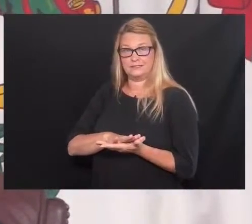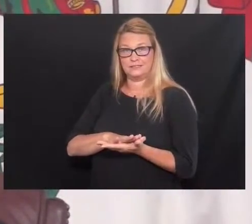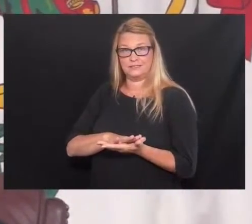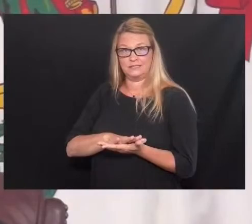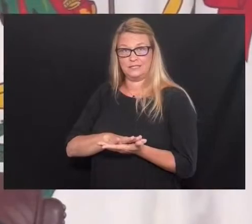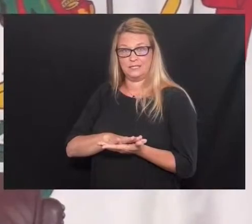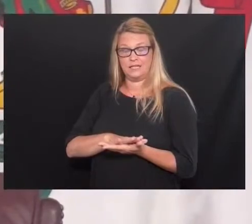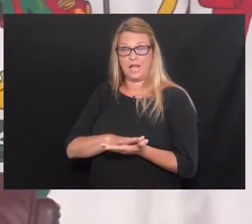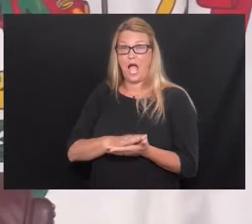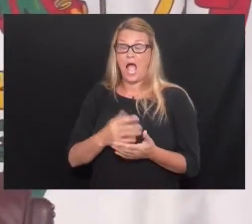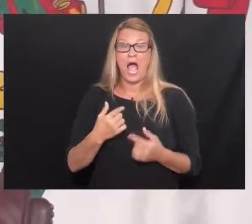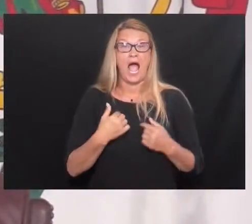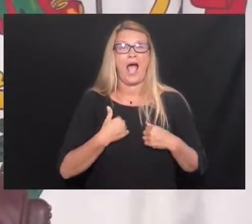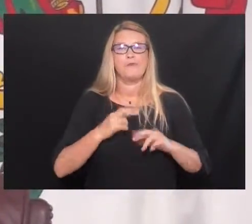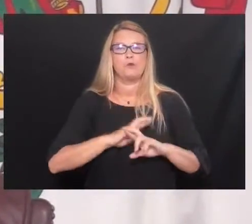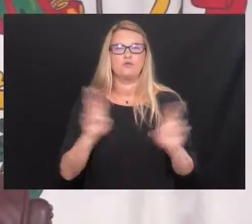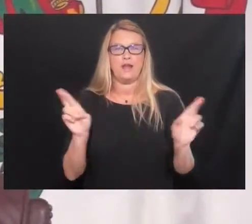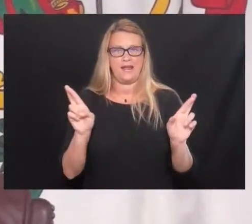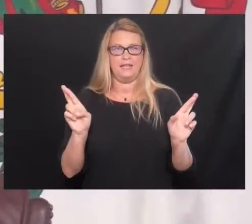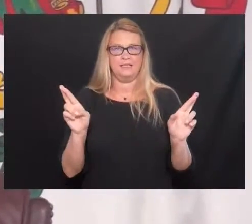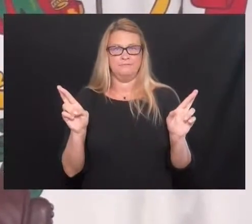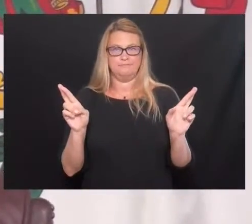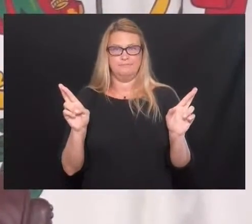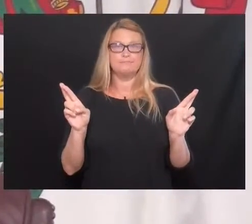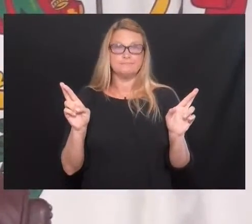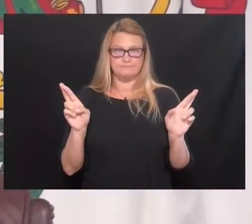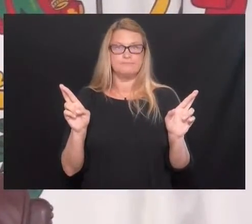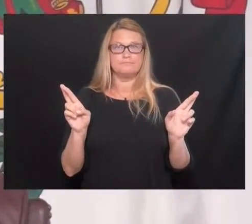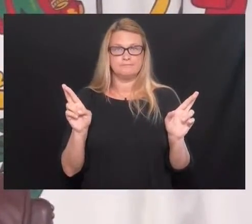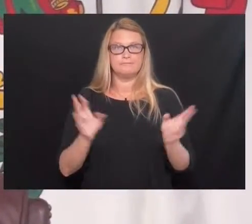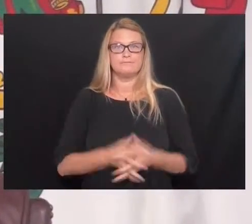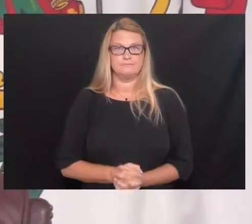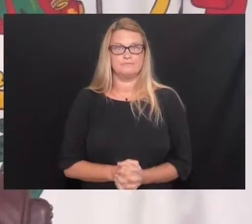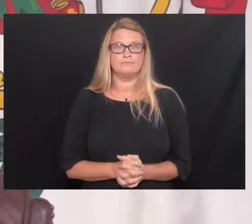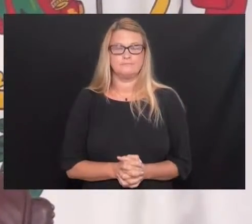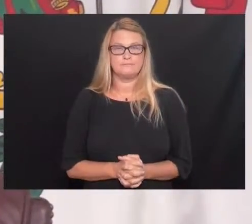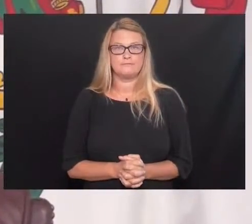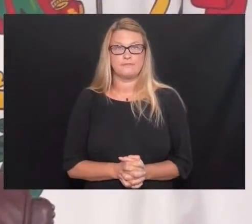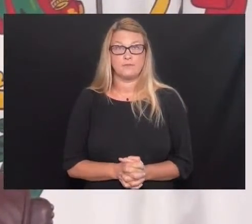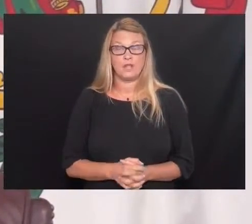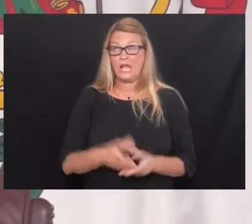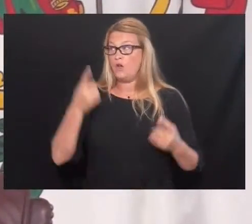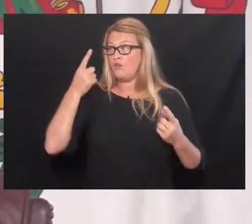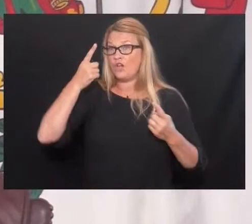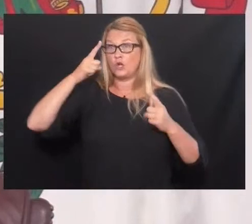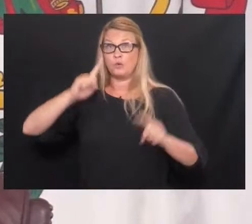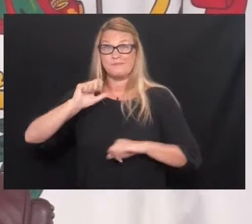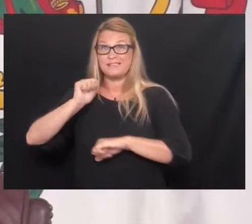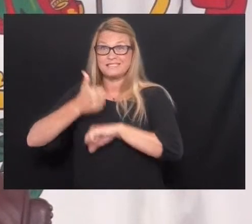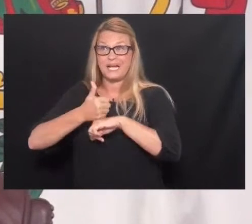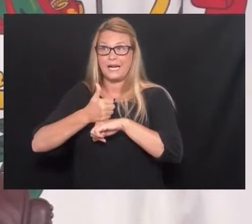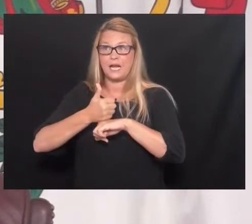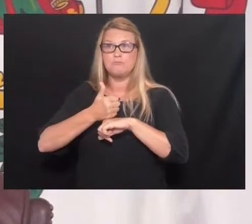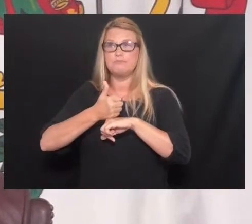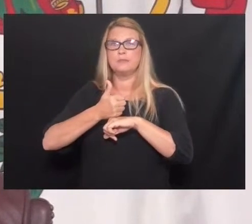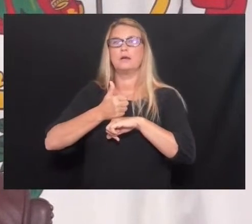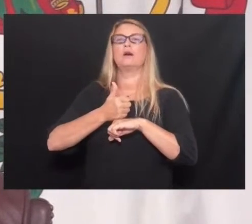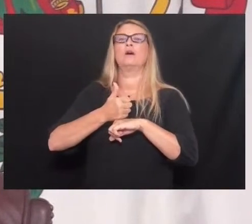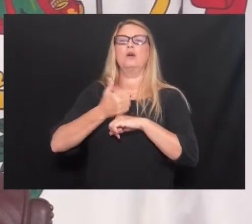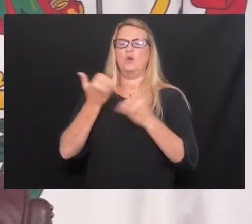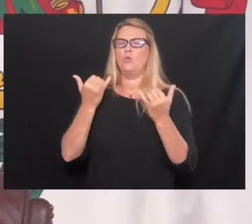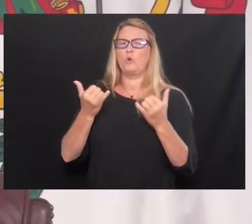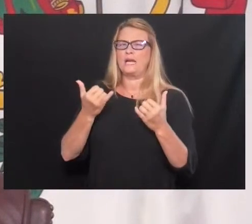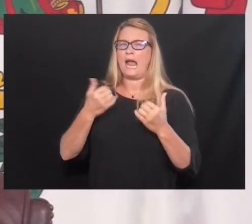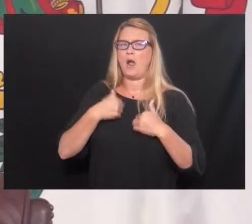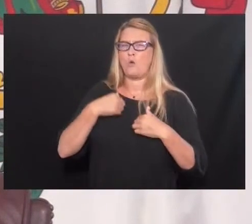Absolutely, I'm ready to go. Now, you know, if there's an agreement in place and everything that we're researching